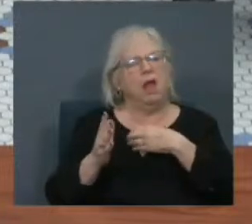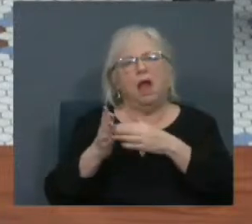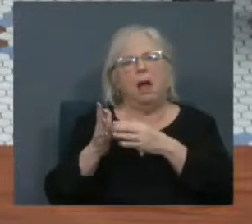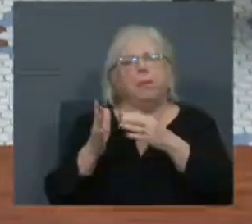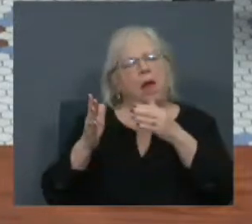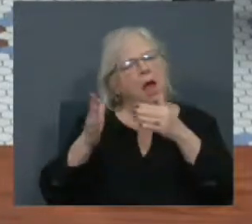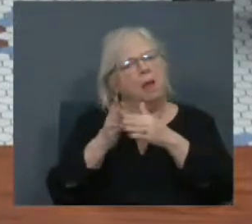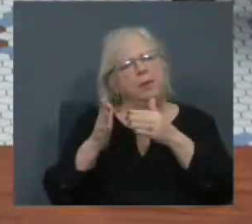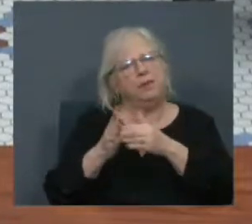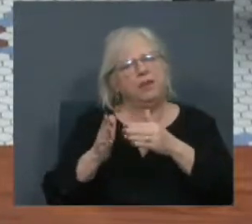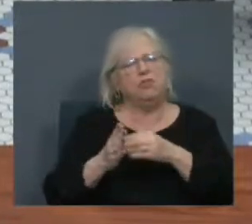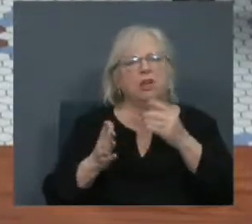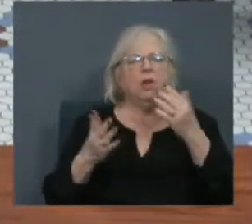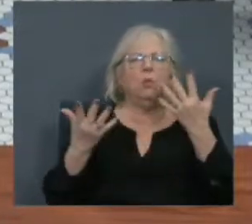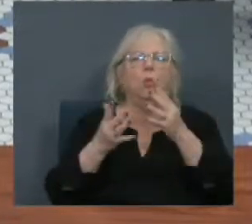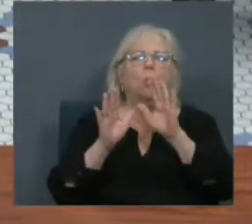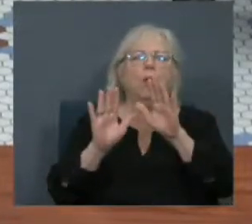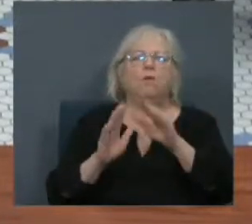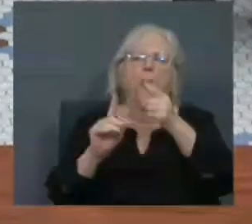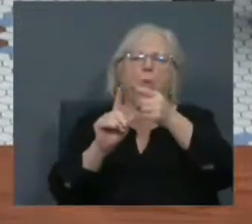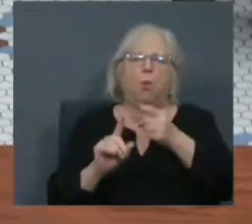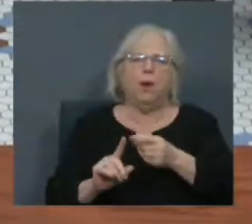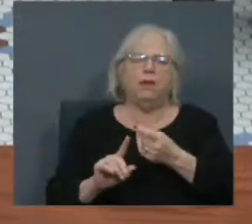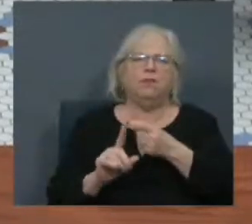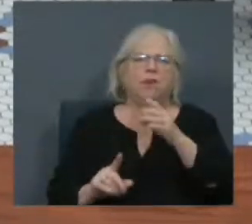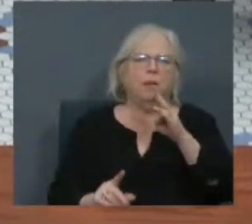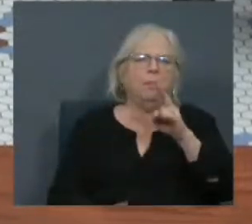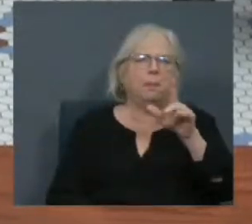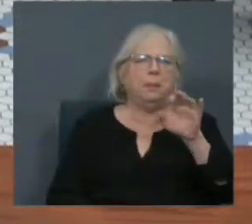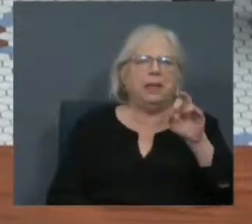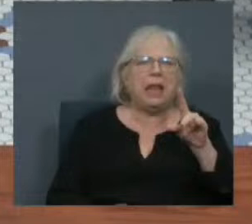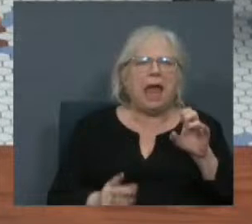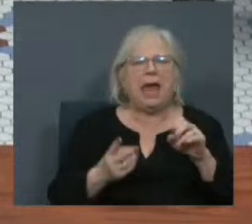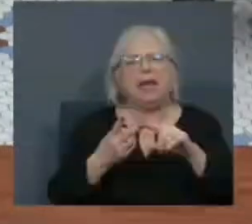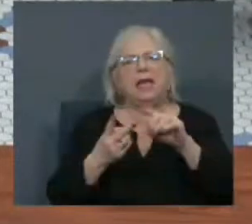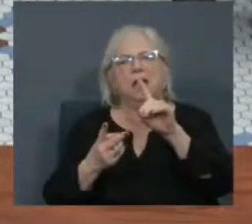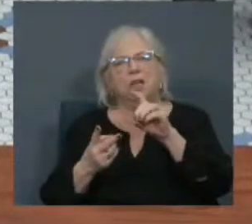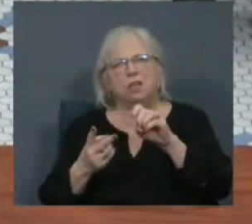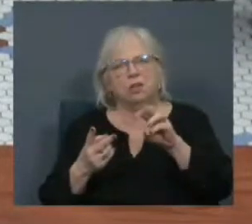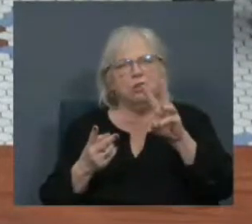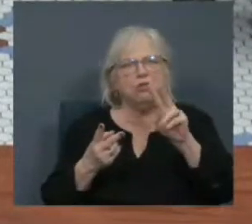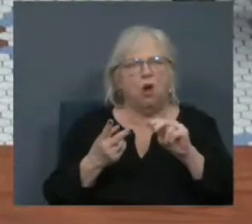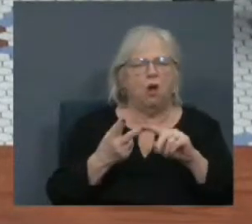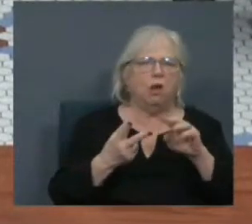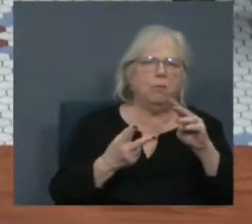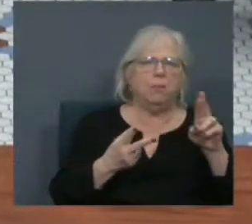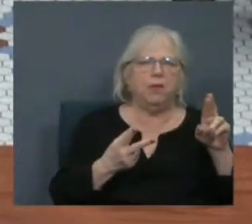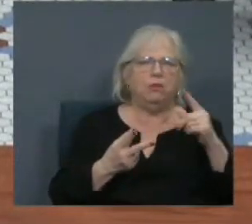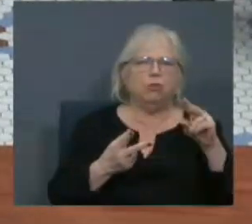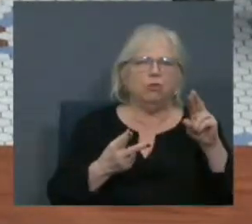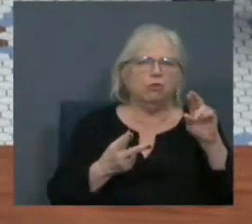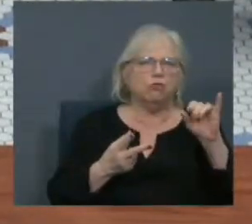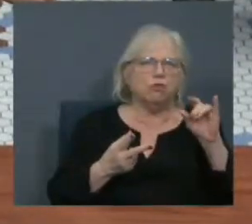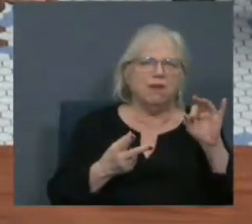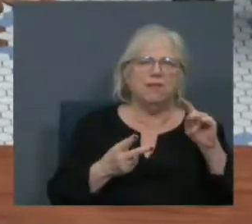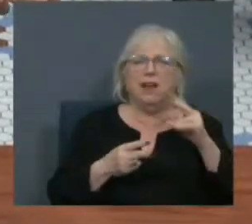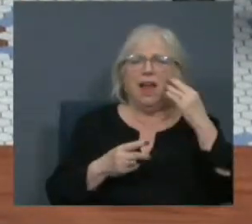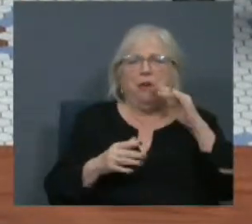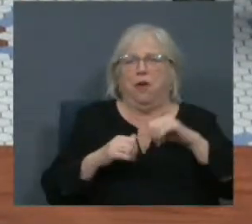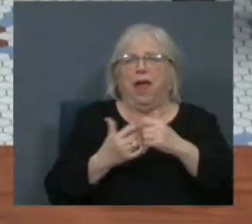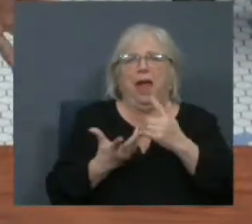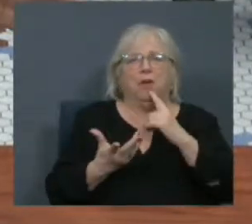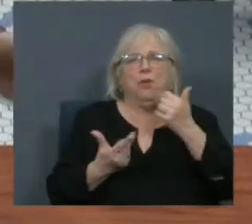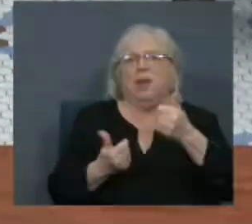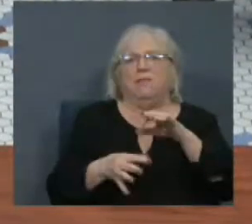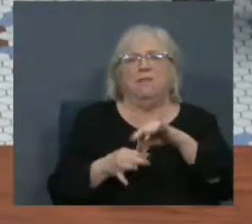from Blake and especially from Mr. Griffin and Dawn, I don't know how you could have the heart to vote yes on